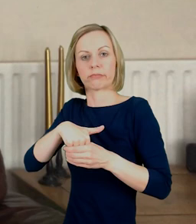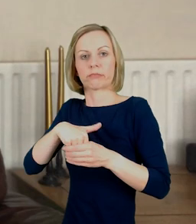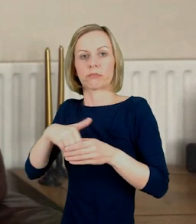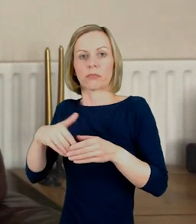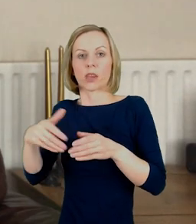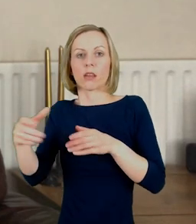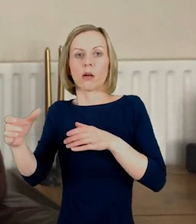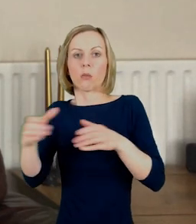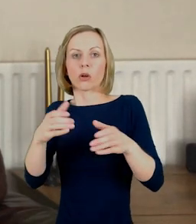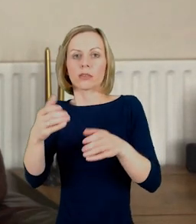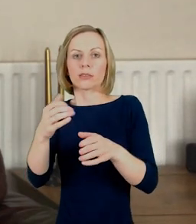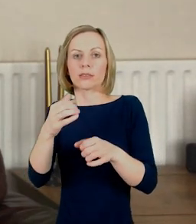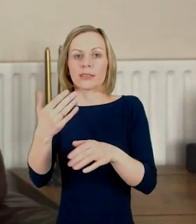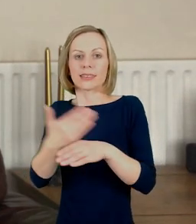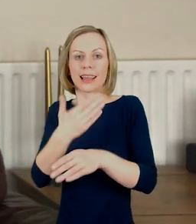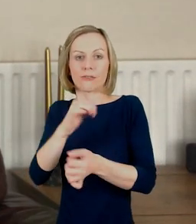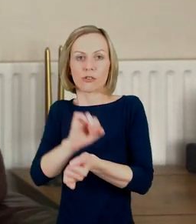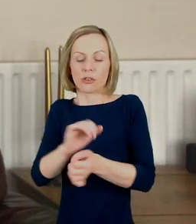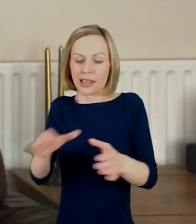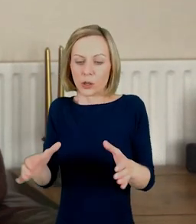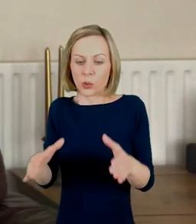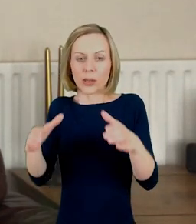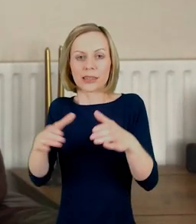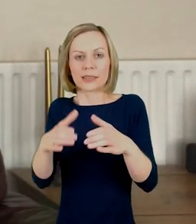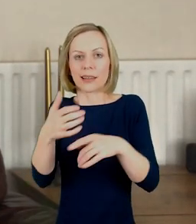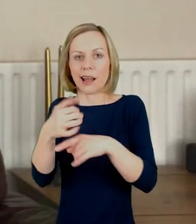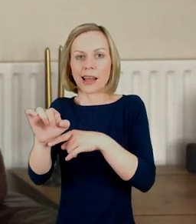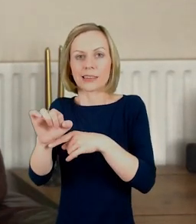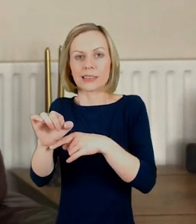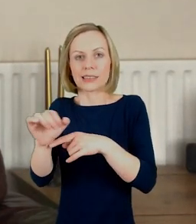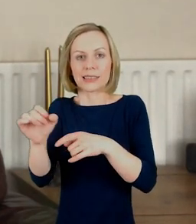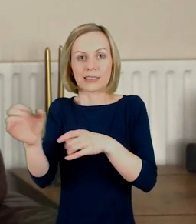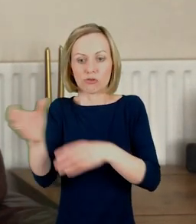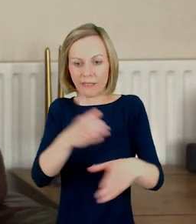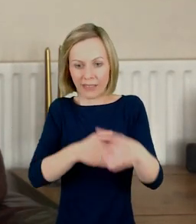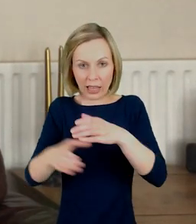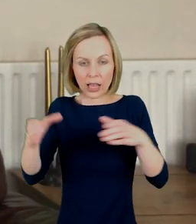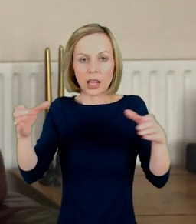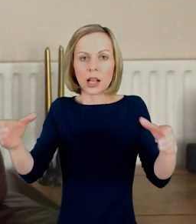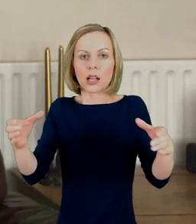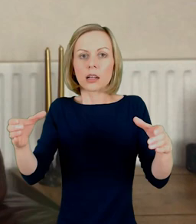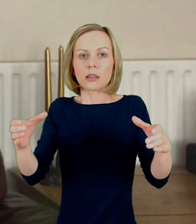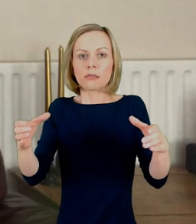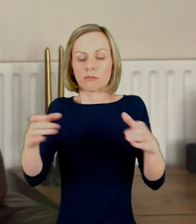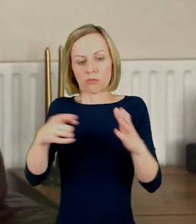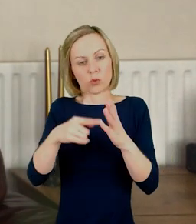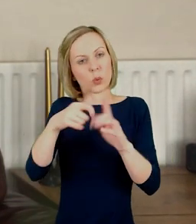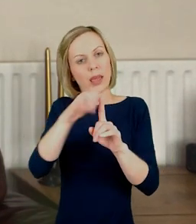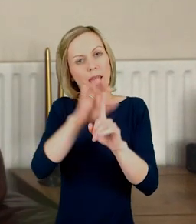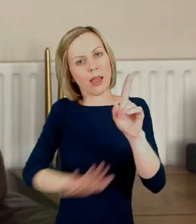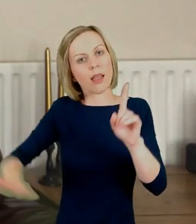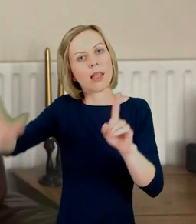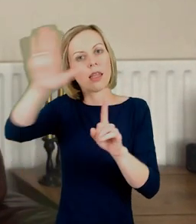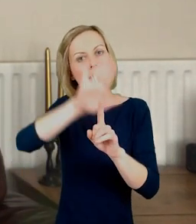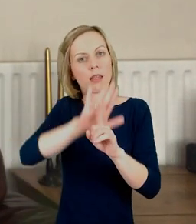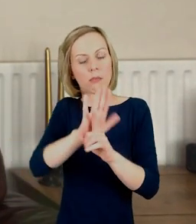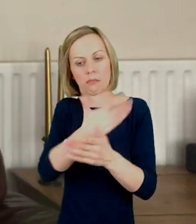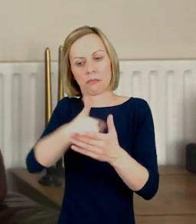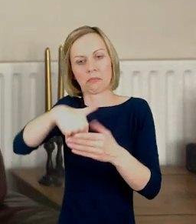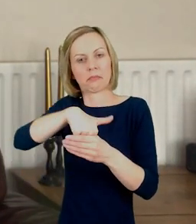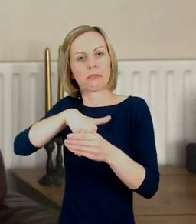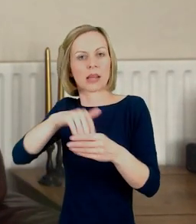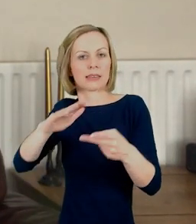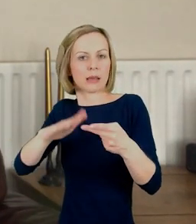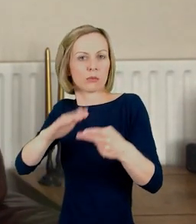and Ireland Territory. The Salvation Army supports victims of modern slavery from the moment that they are